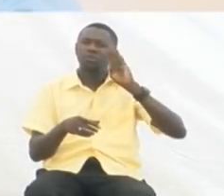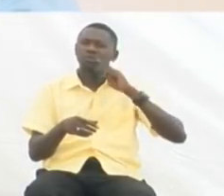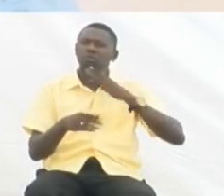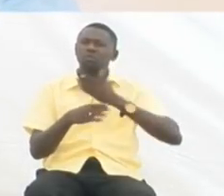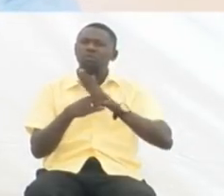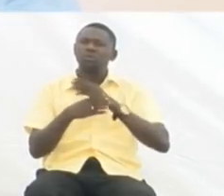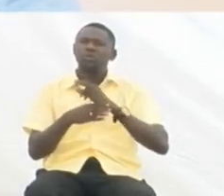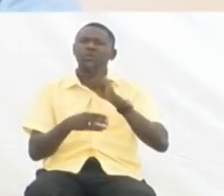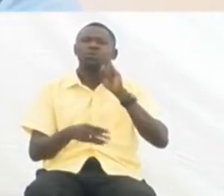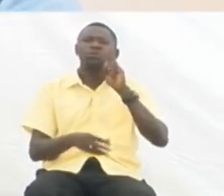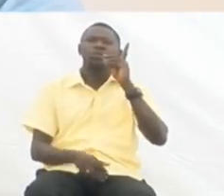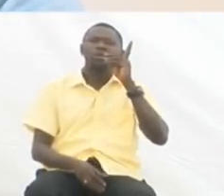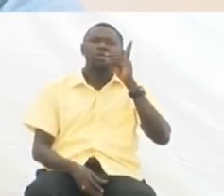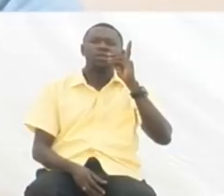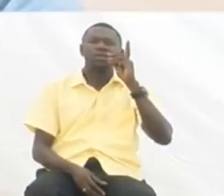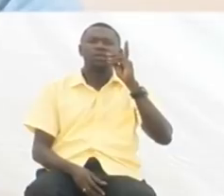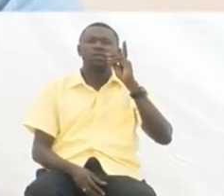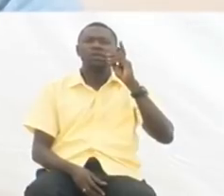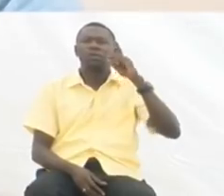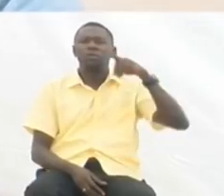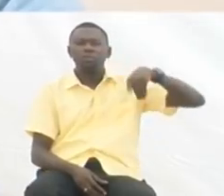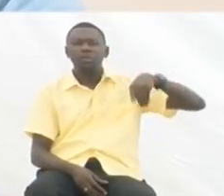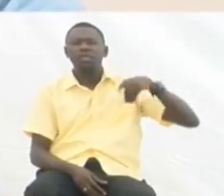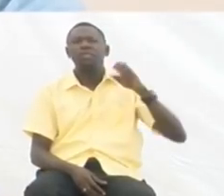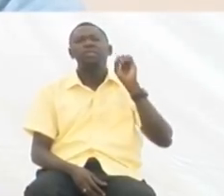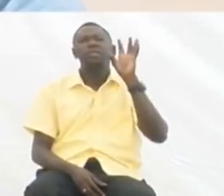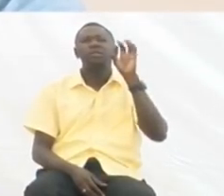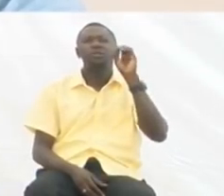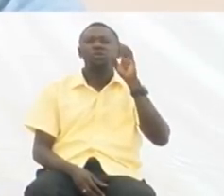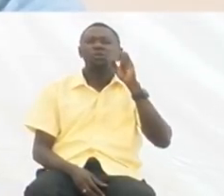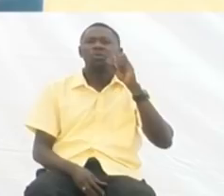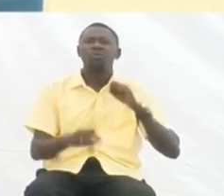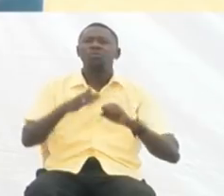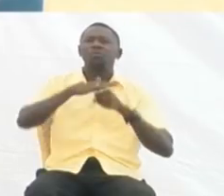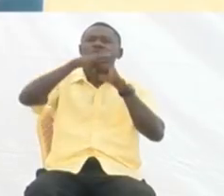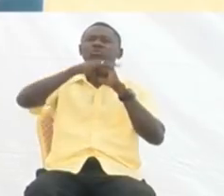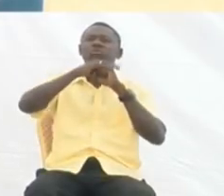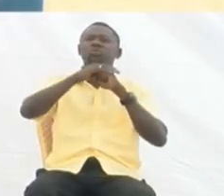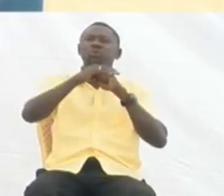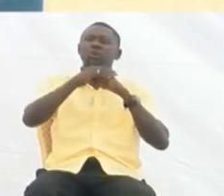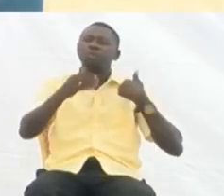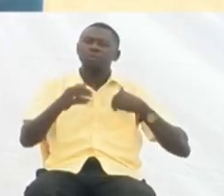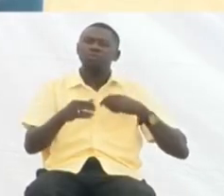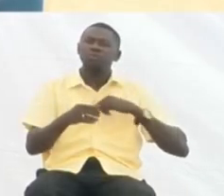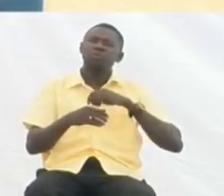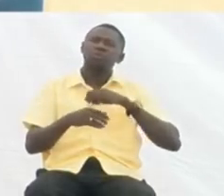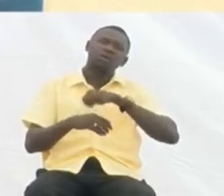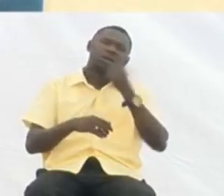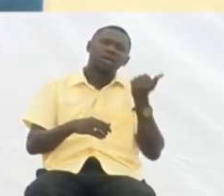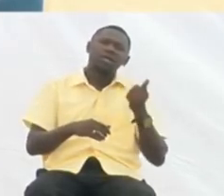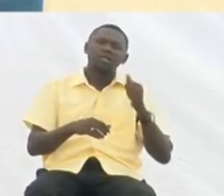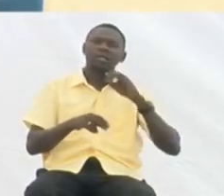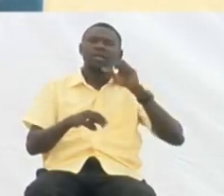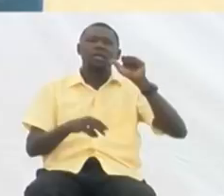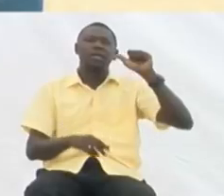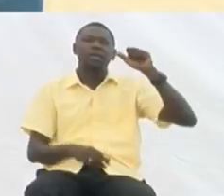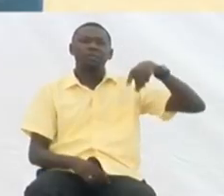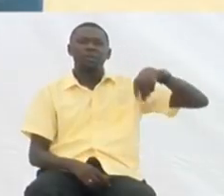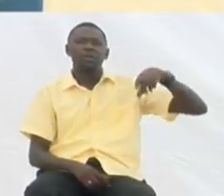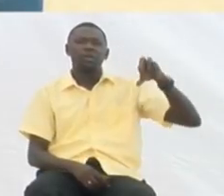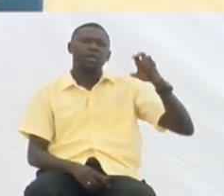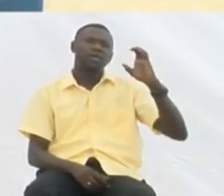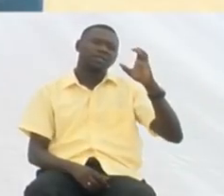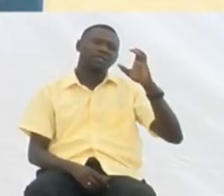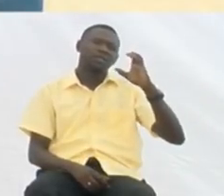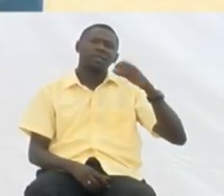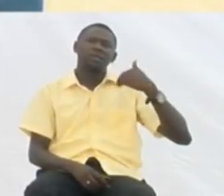of APRC? Ako taranya bekeri nunyadile UDP la mulu anin APRC la patio